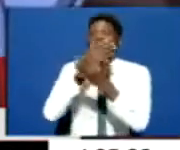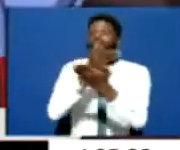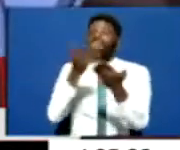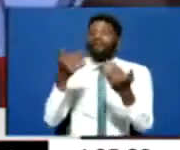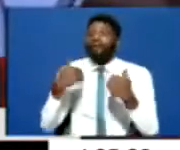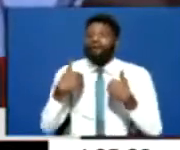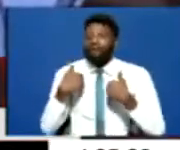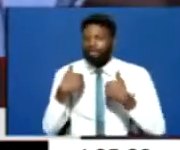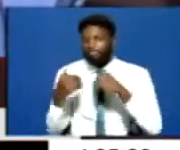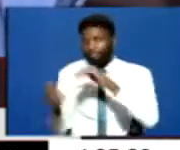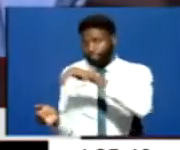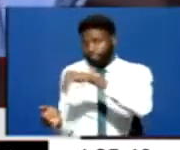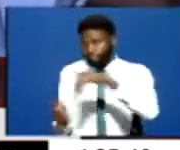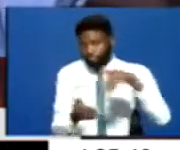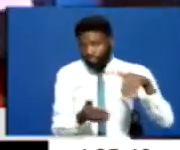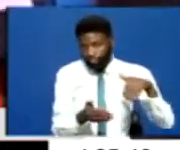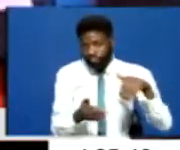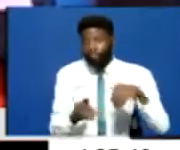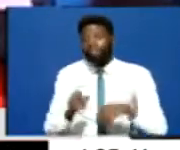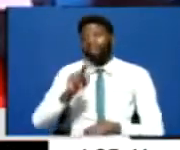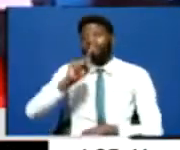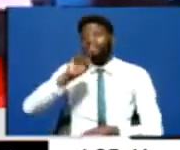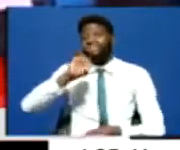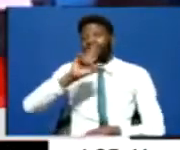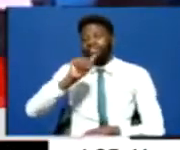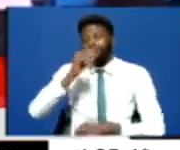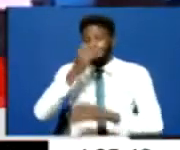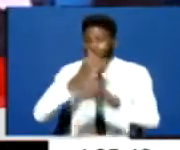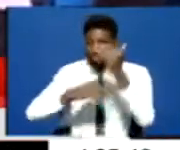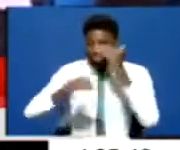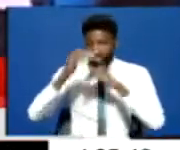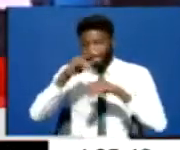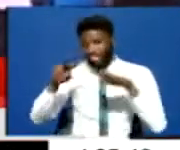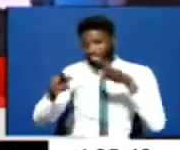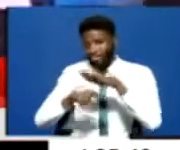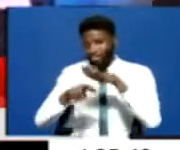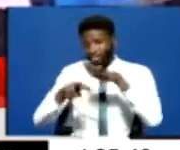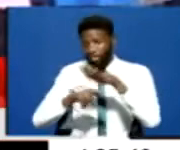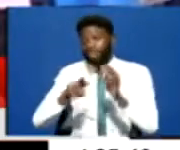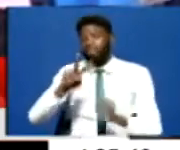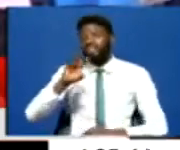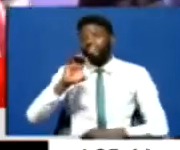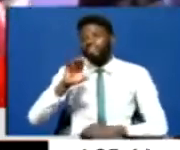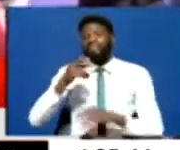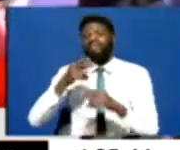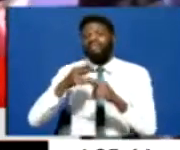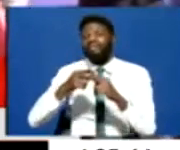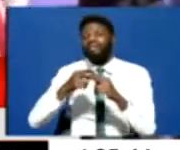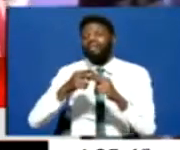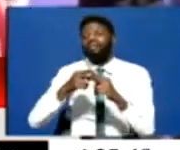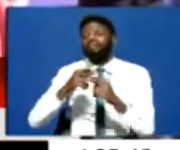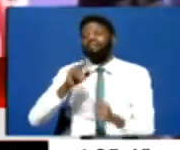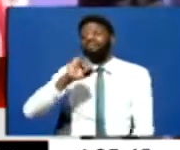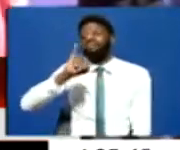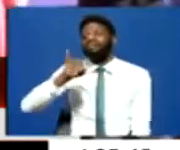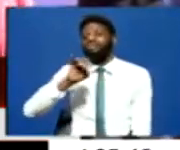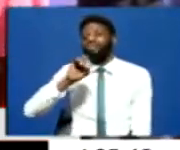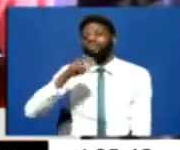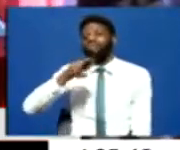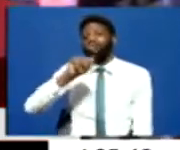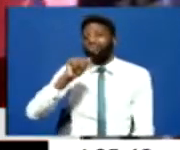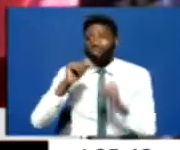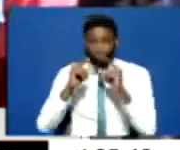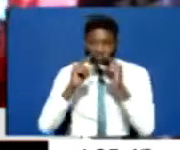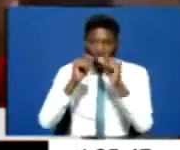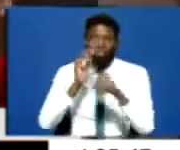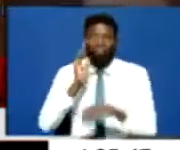This even as KCA University Deputy Vice Chancellor Professor Joshua Bakaga announced plans to expand and energize the Read a Baby Read program,